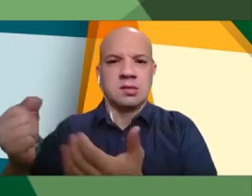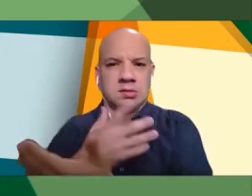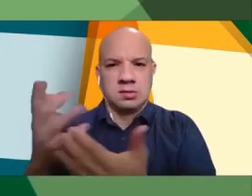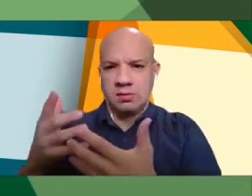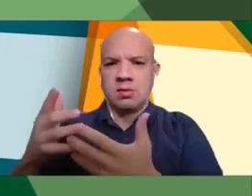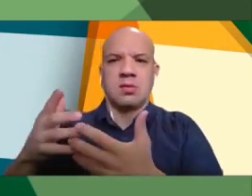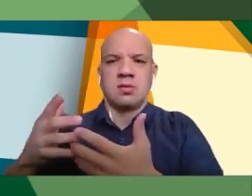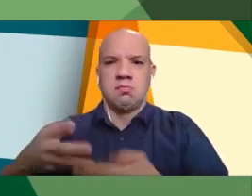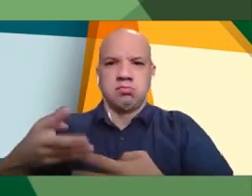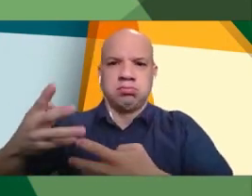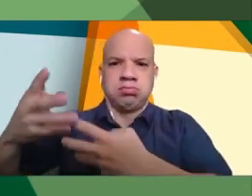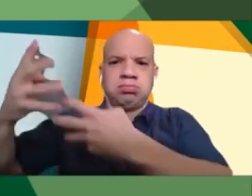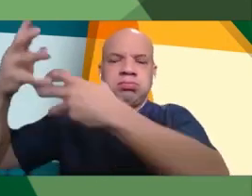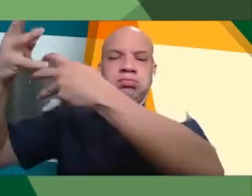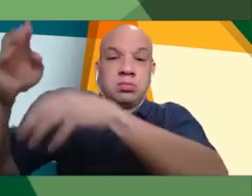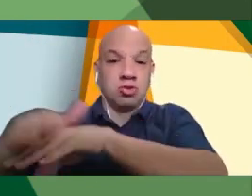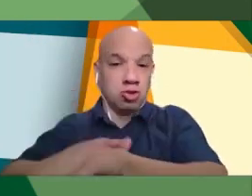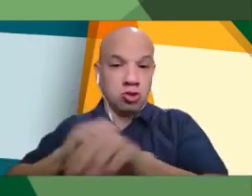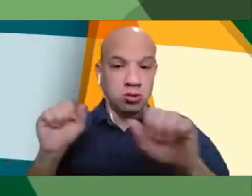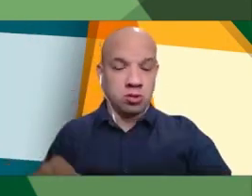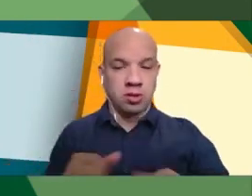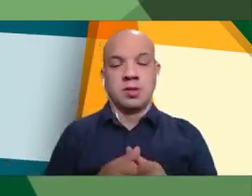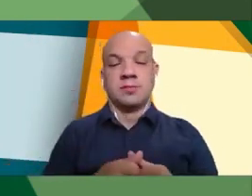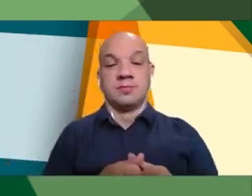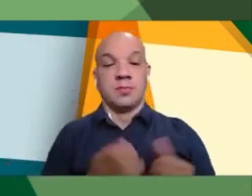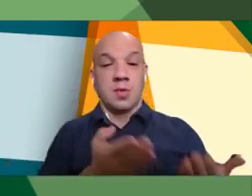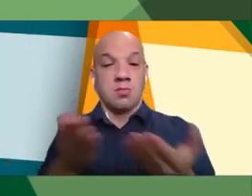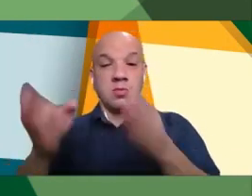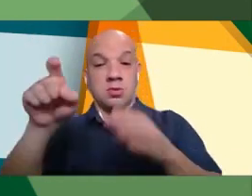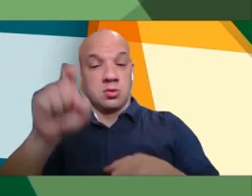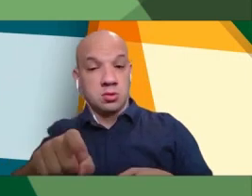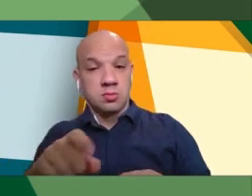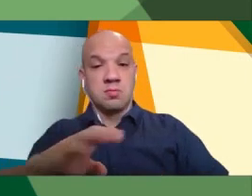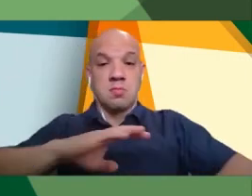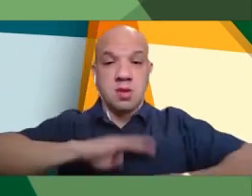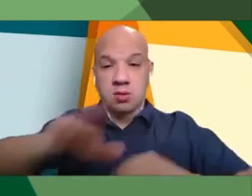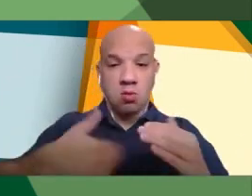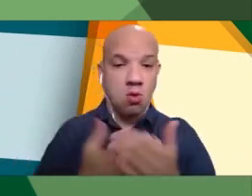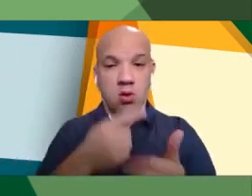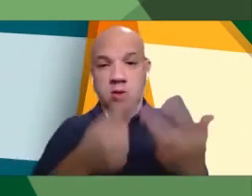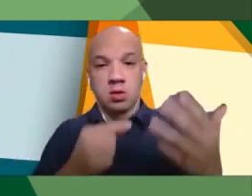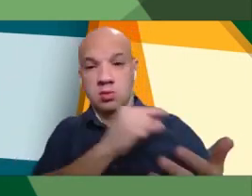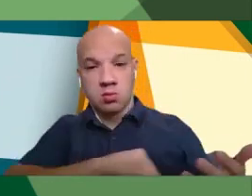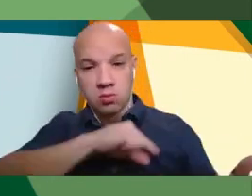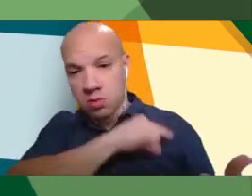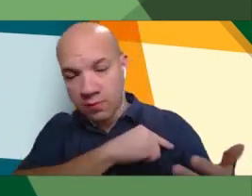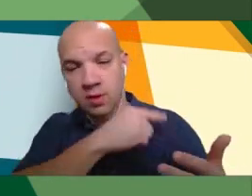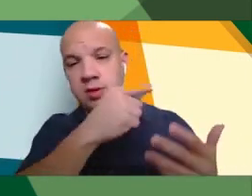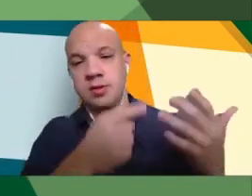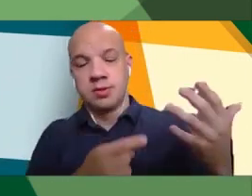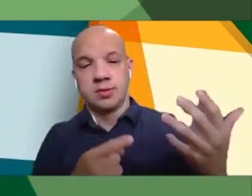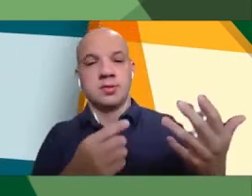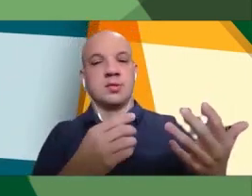must submit the mandatory requirements, qualification, and work approach, and the cost proposal